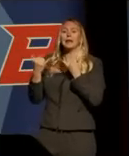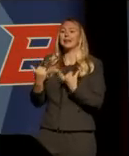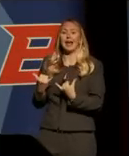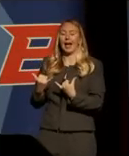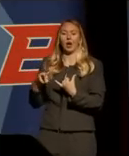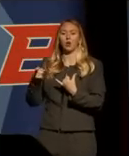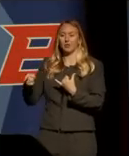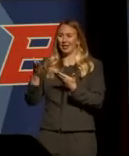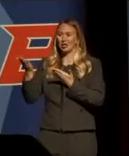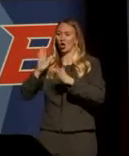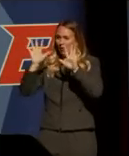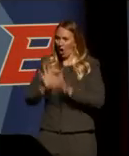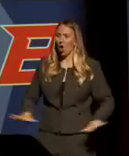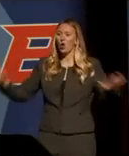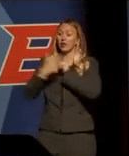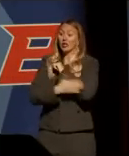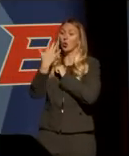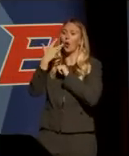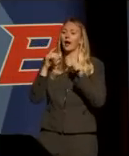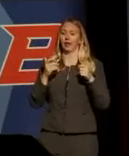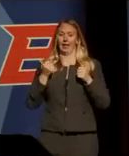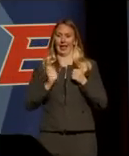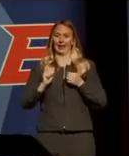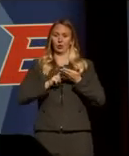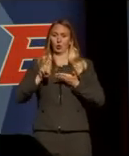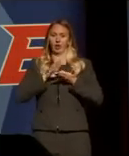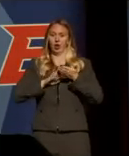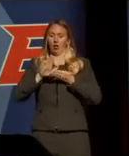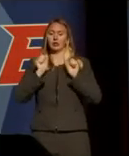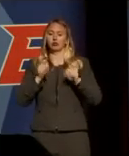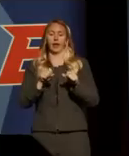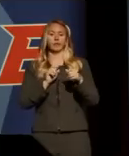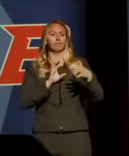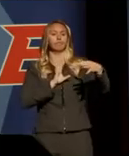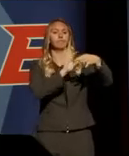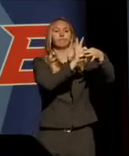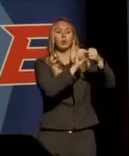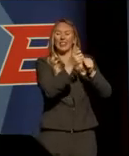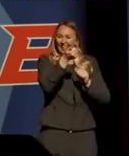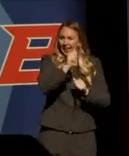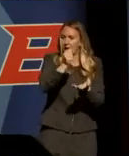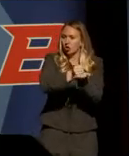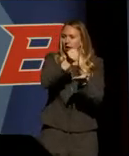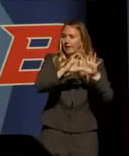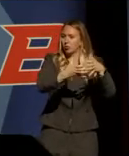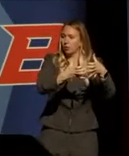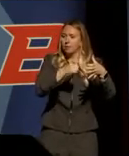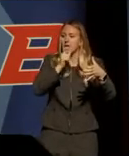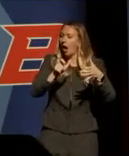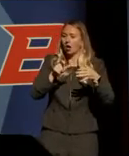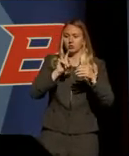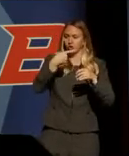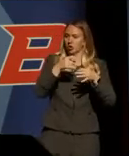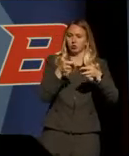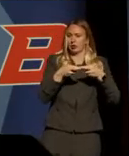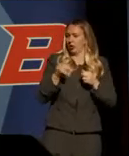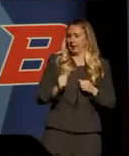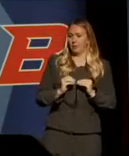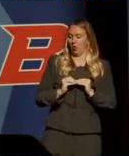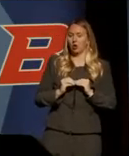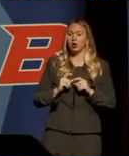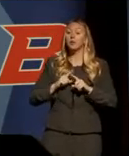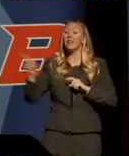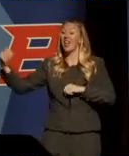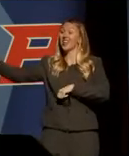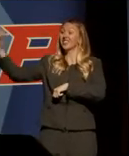body. When they came here, they interviewed people from all over campus and they walked away